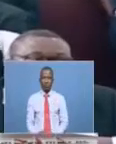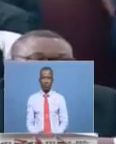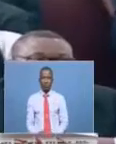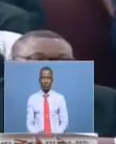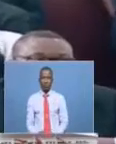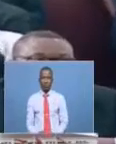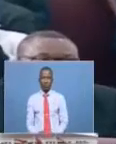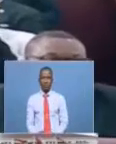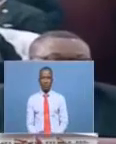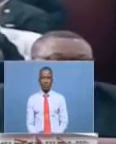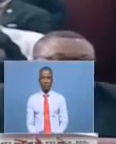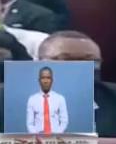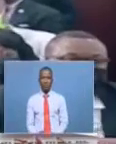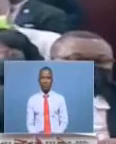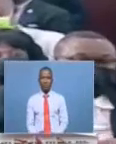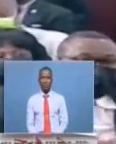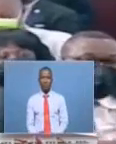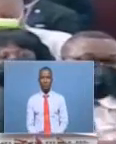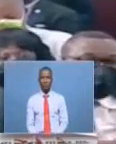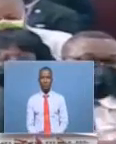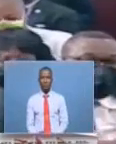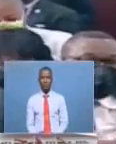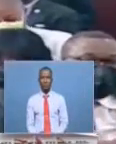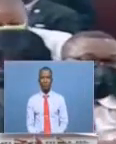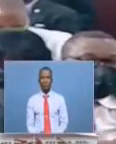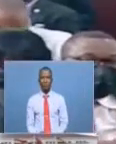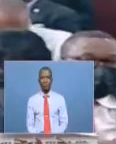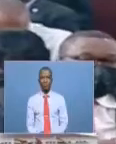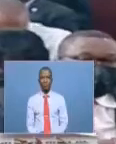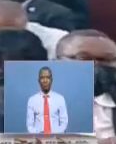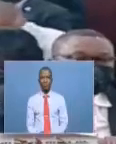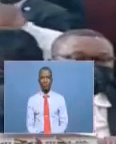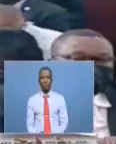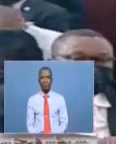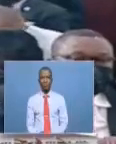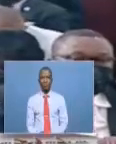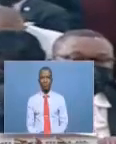Now, in the course